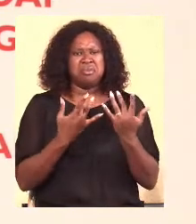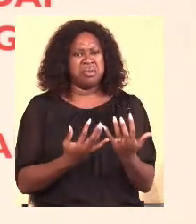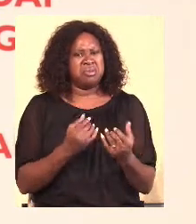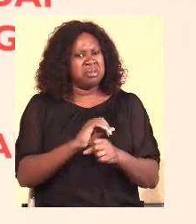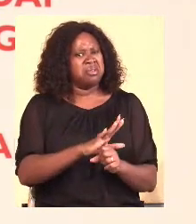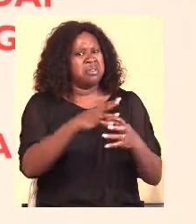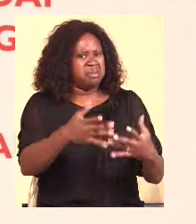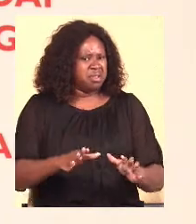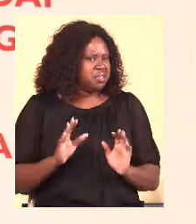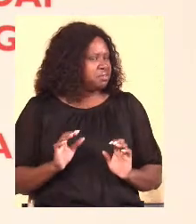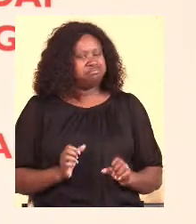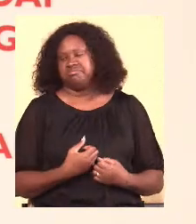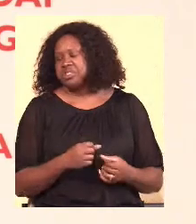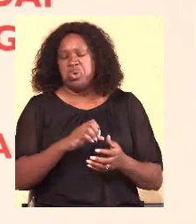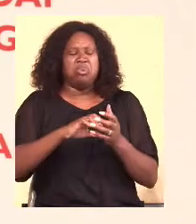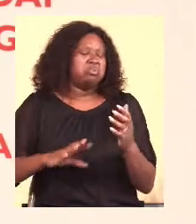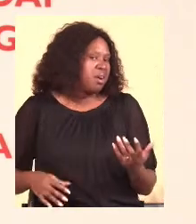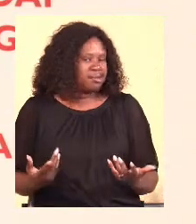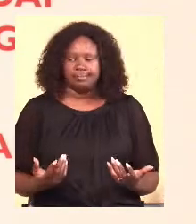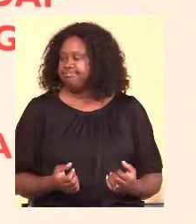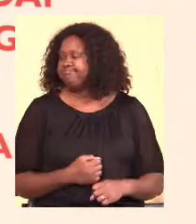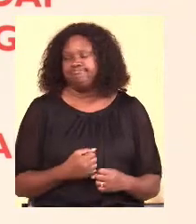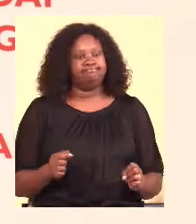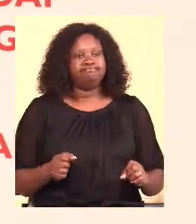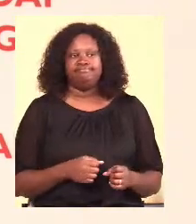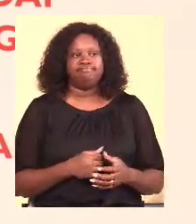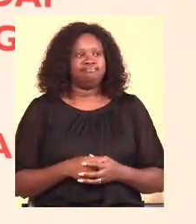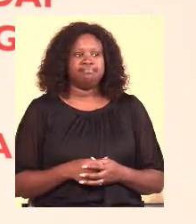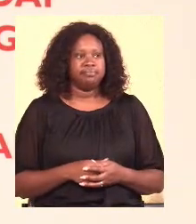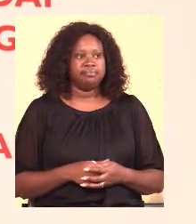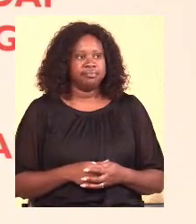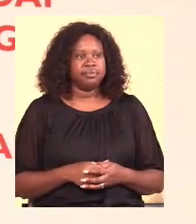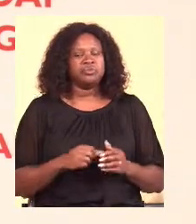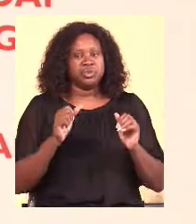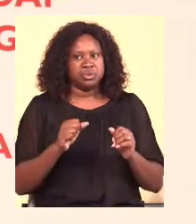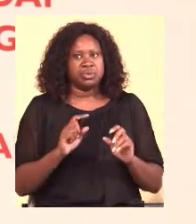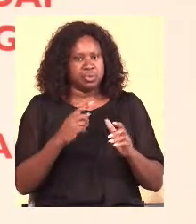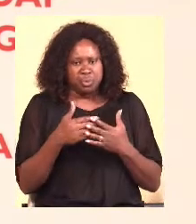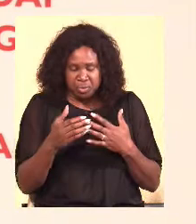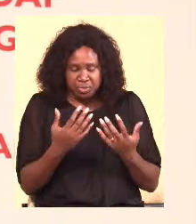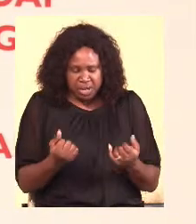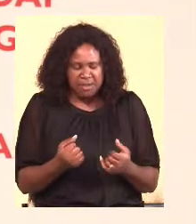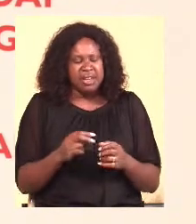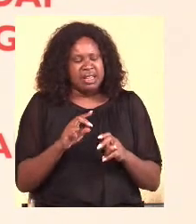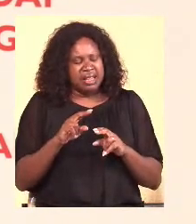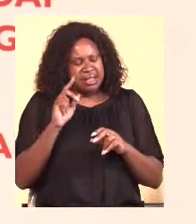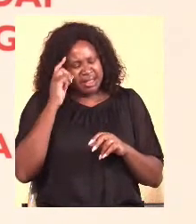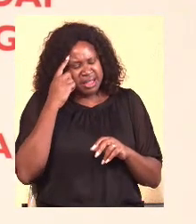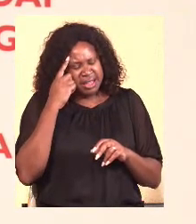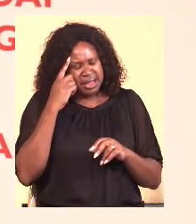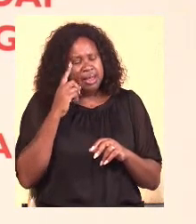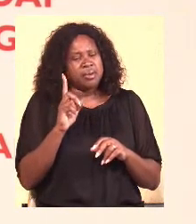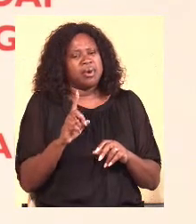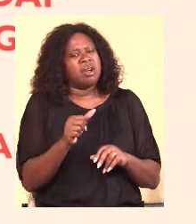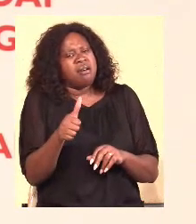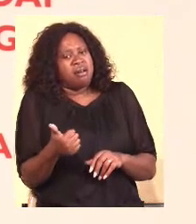COVID to... It means that we have our brains to use, and we can use them to think properly and look for other means that could